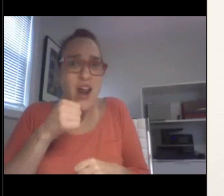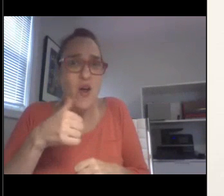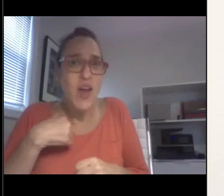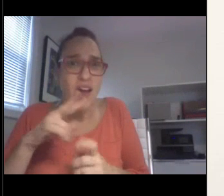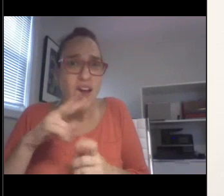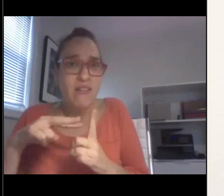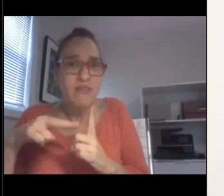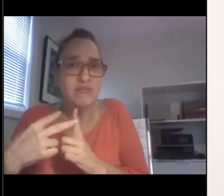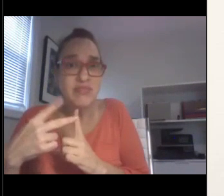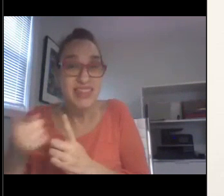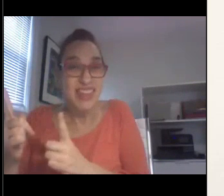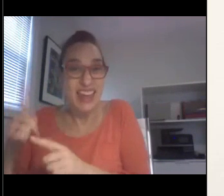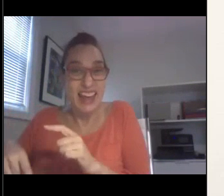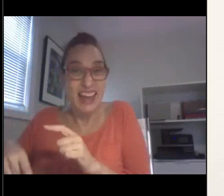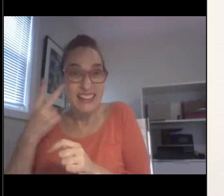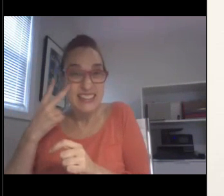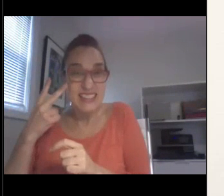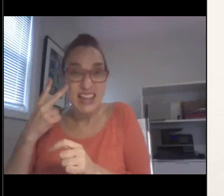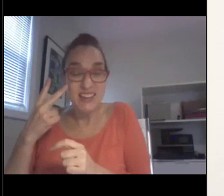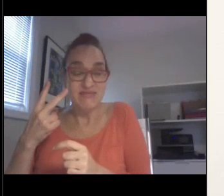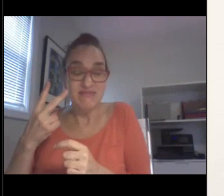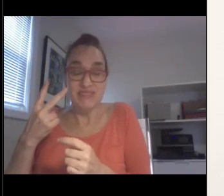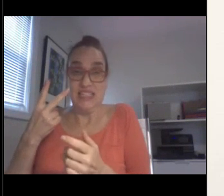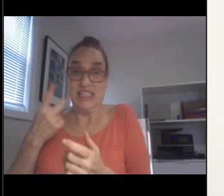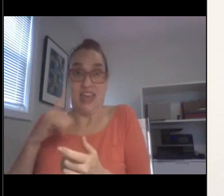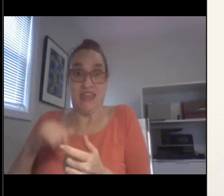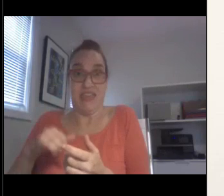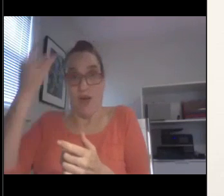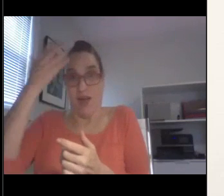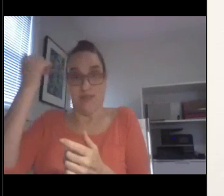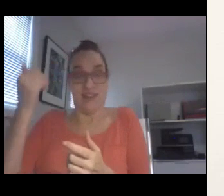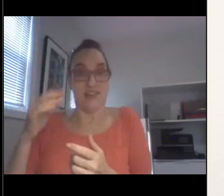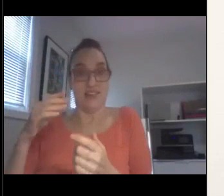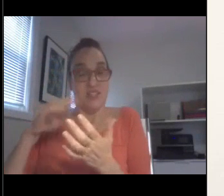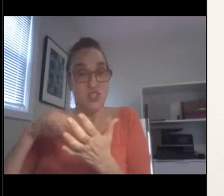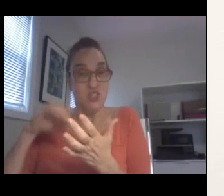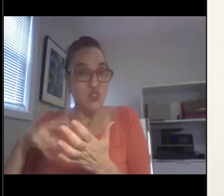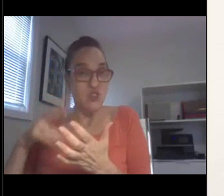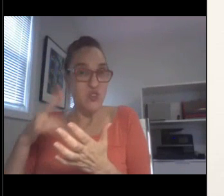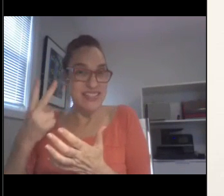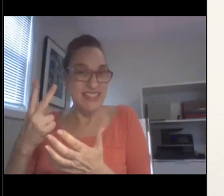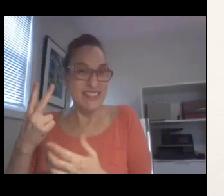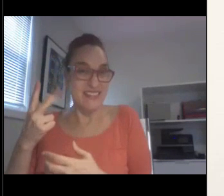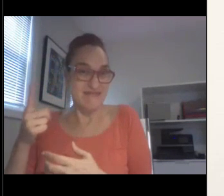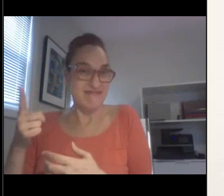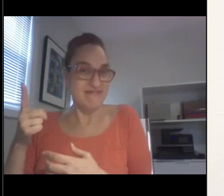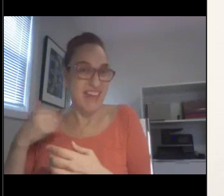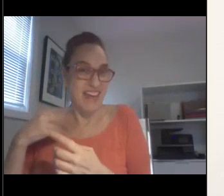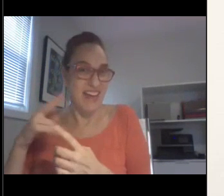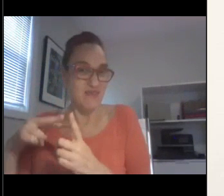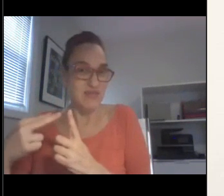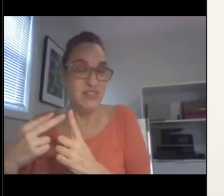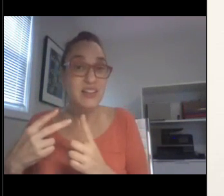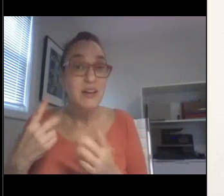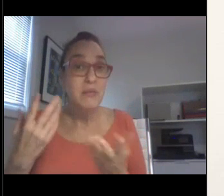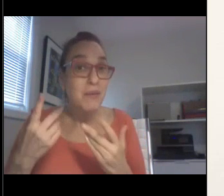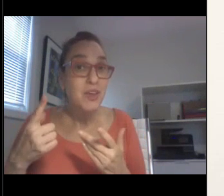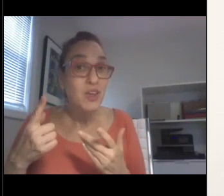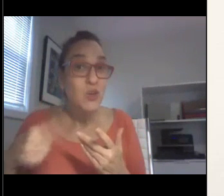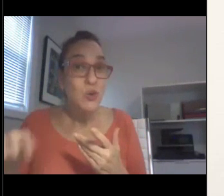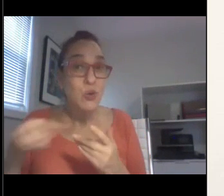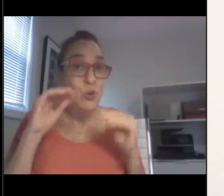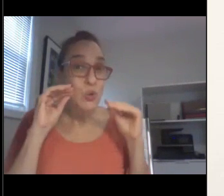them. And this is a problem. So it may be the case that you're training your students to